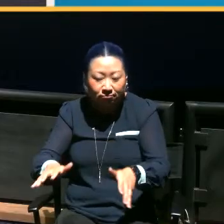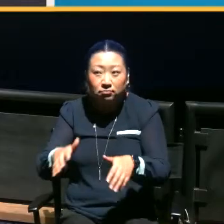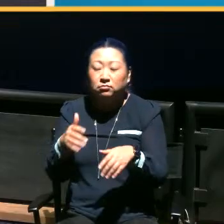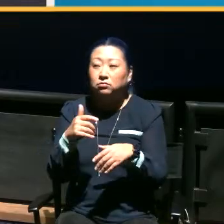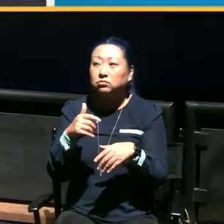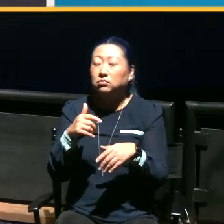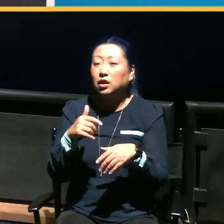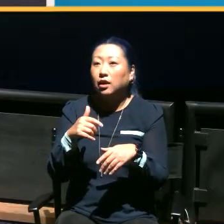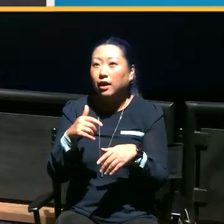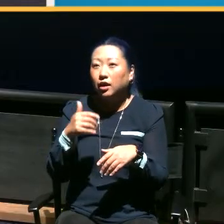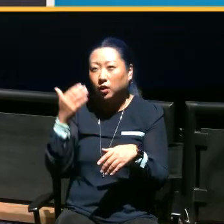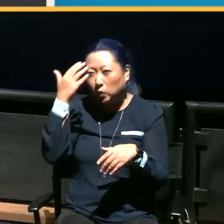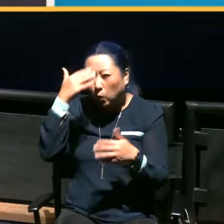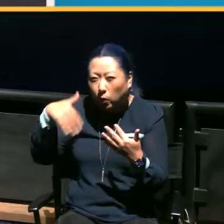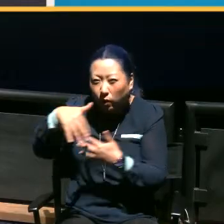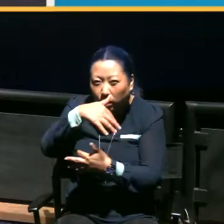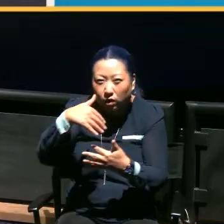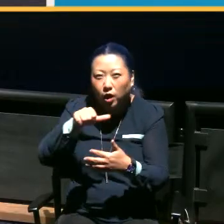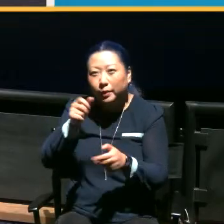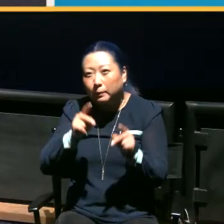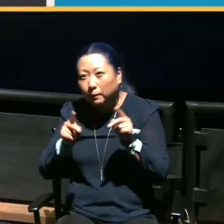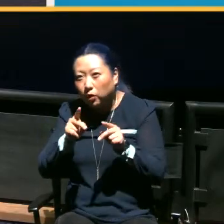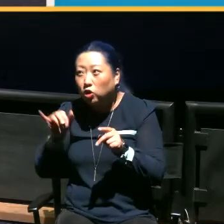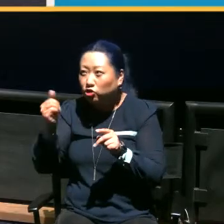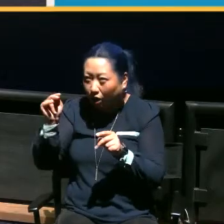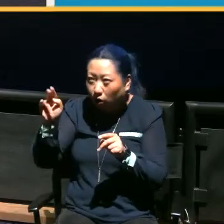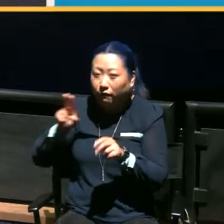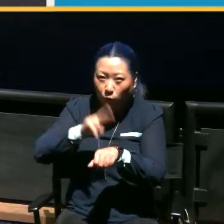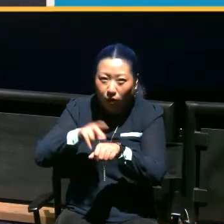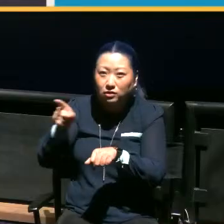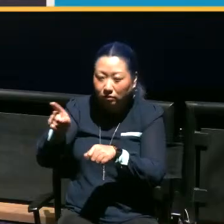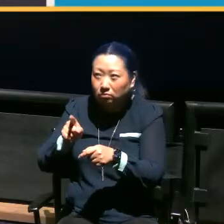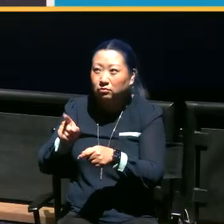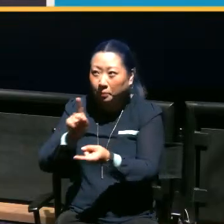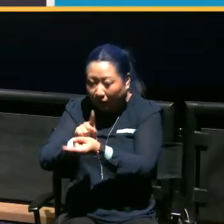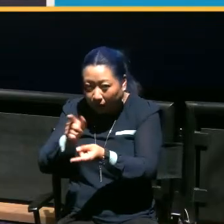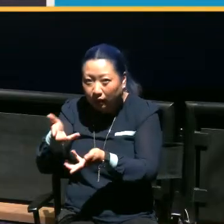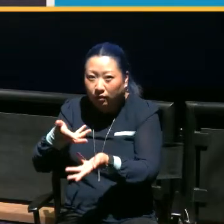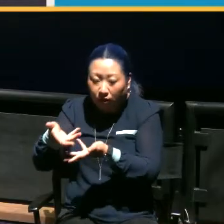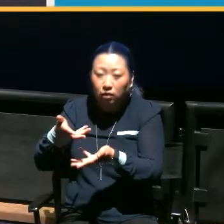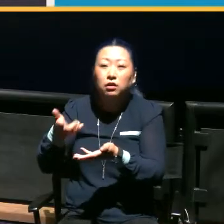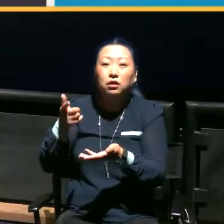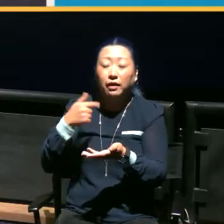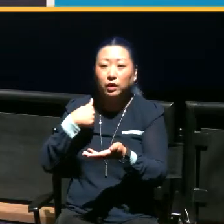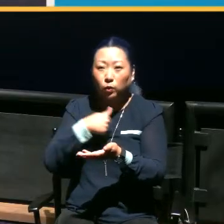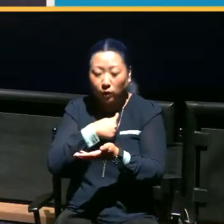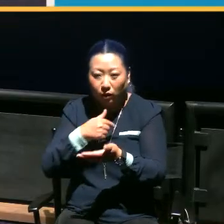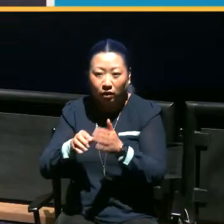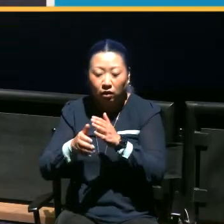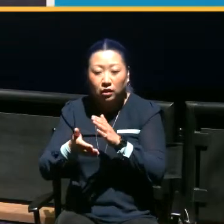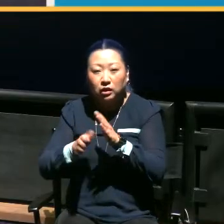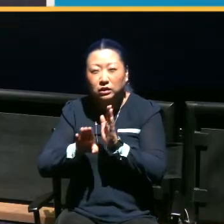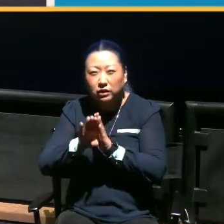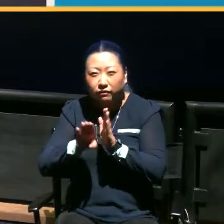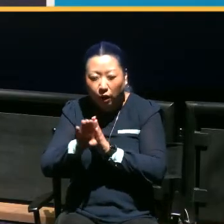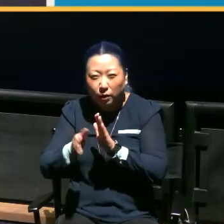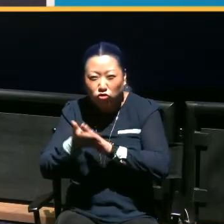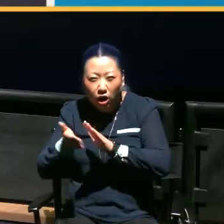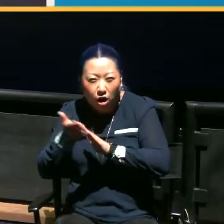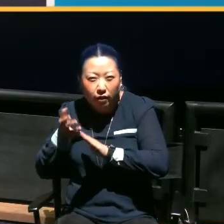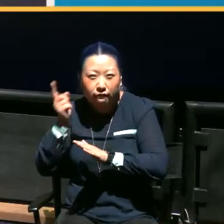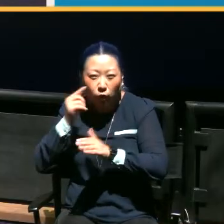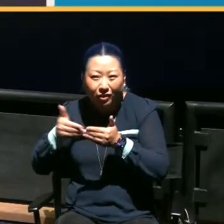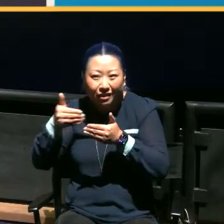the guys in the office, and John, of course, and we were doing these development runs for the next Hubble Space Telescope mission. And there are some moments